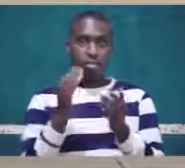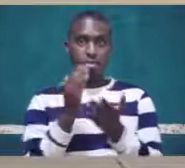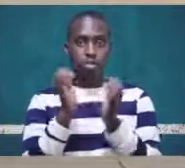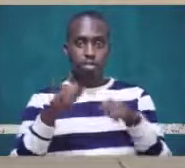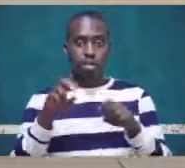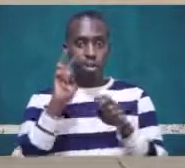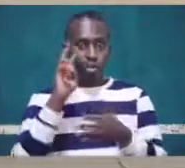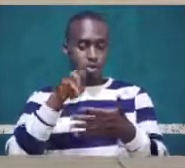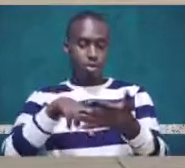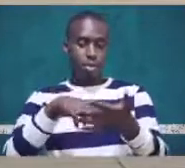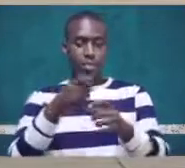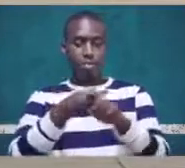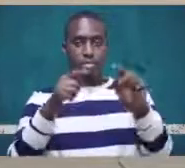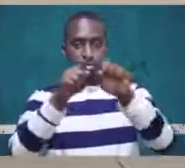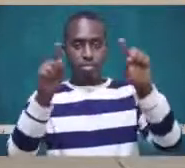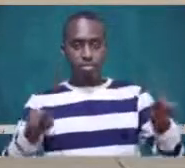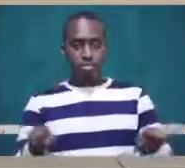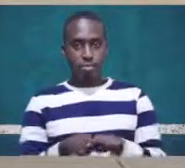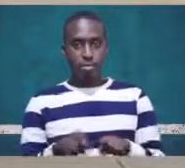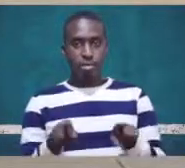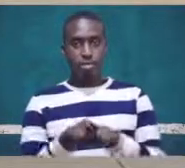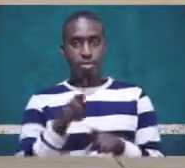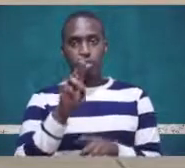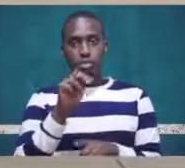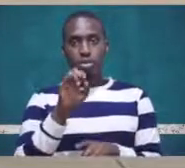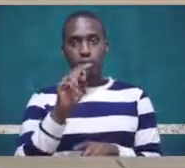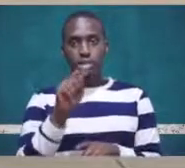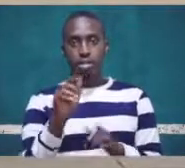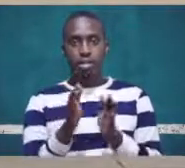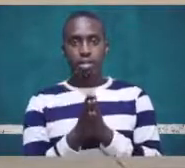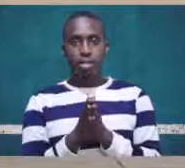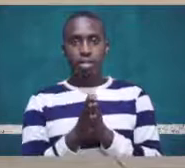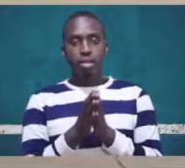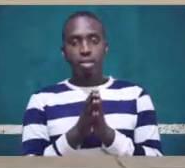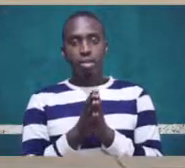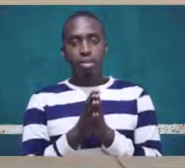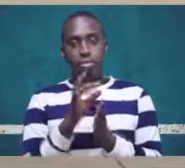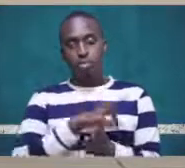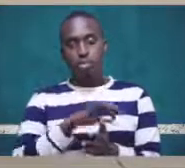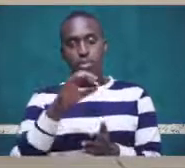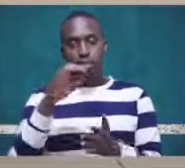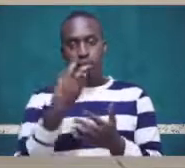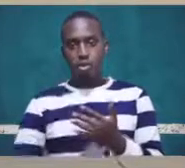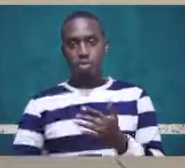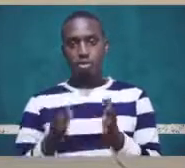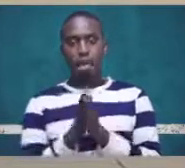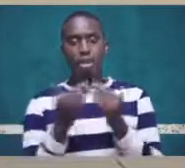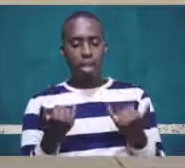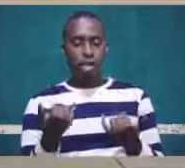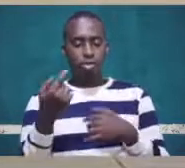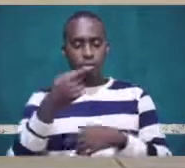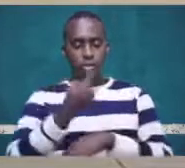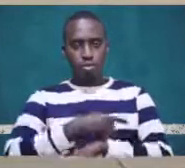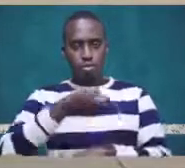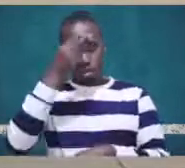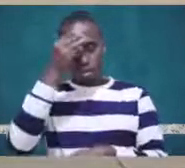screen, we are under that unit, percentage discount, profit, and loss. And today's lesson is about taxes.